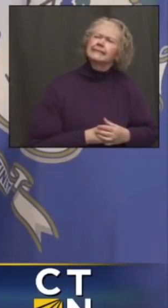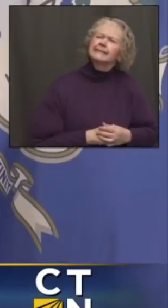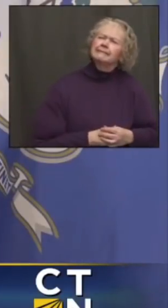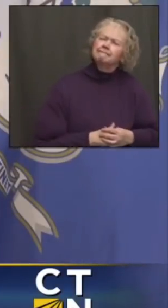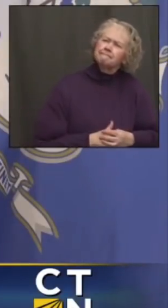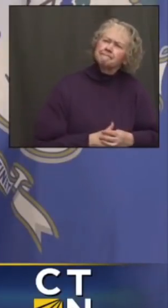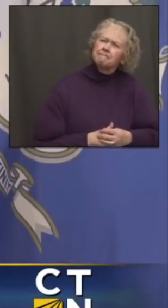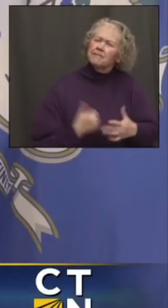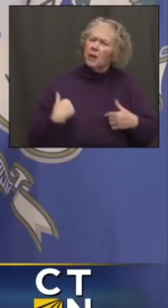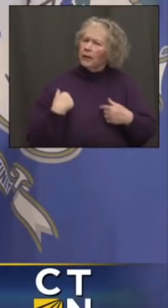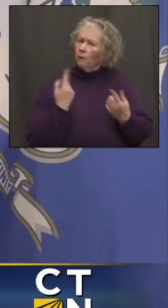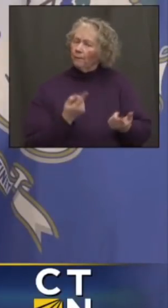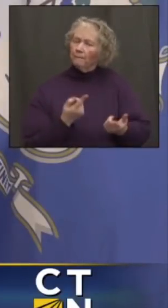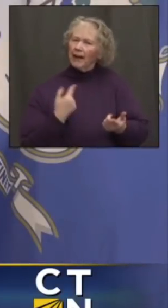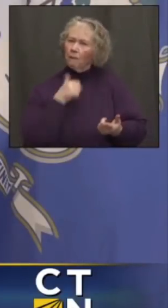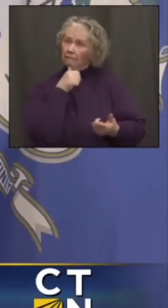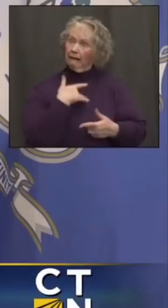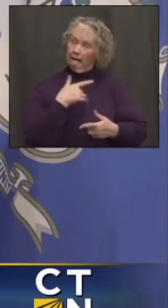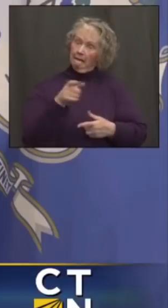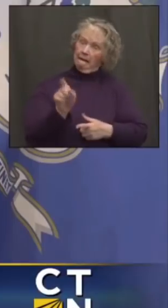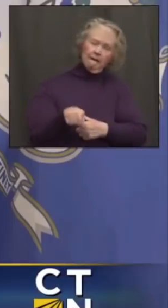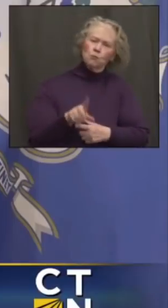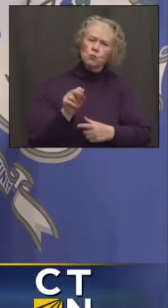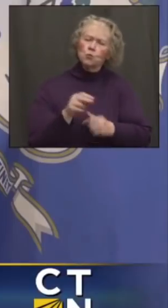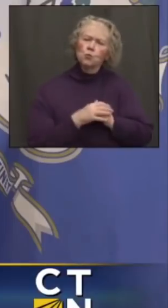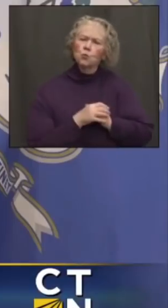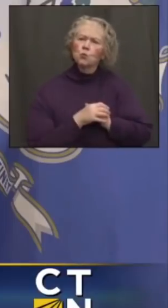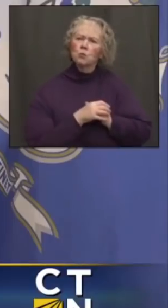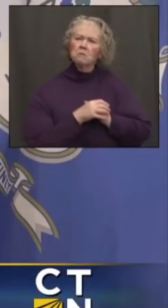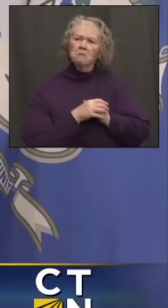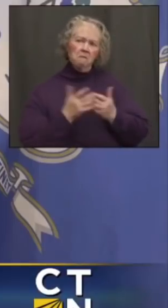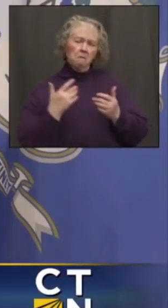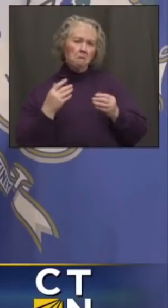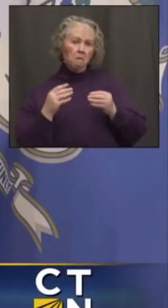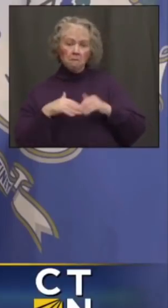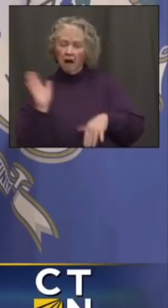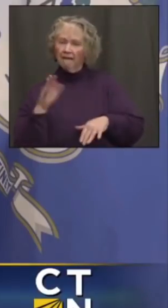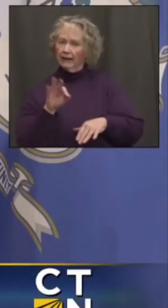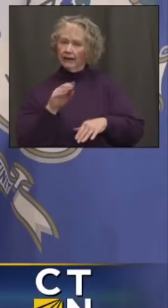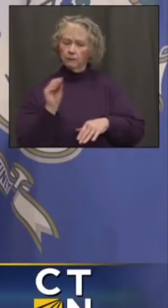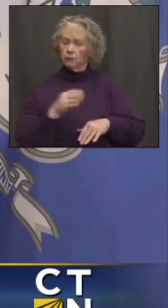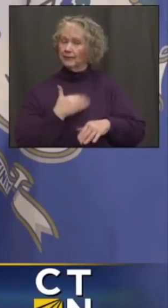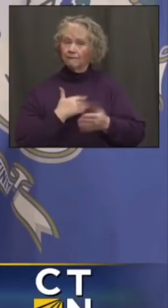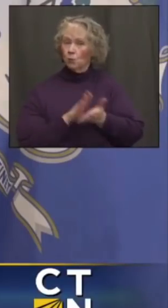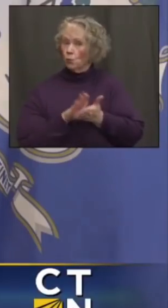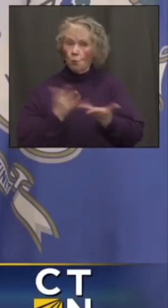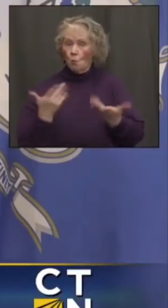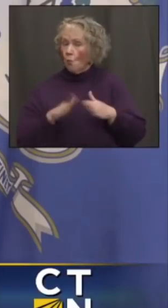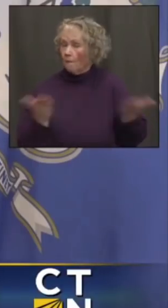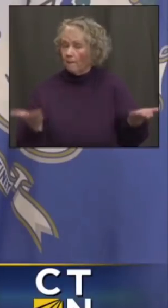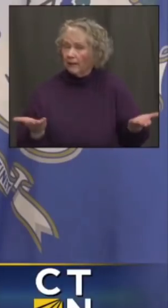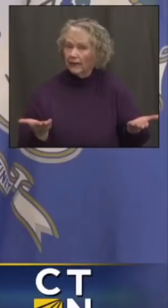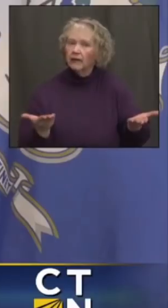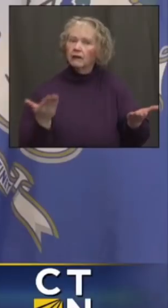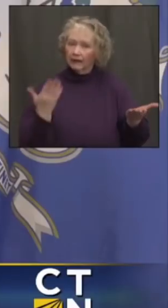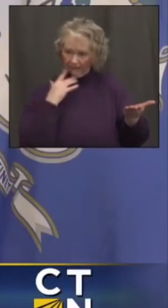you. Do you foresee a point in this school year where the state is going to make the decision to reopen all of the